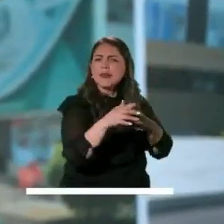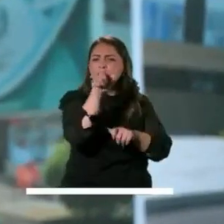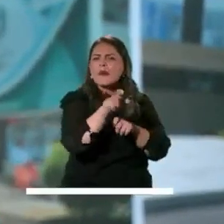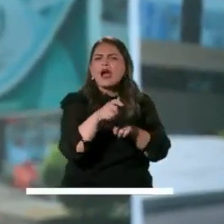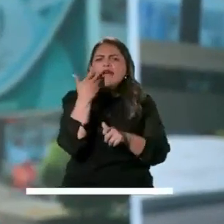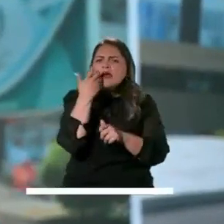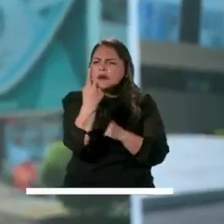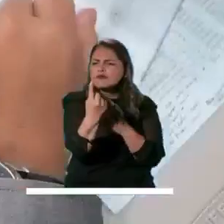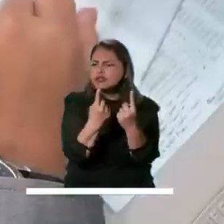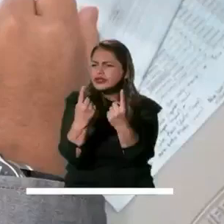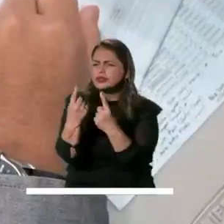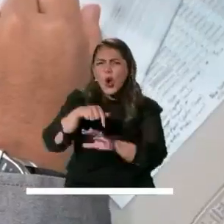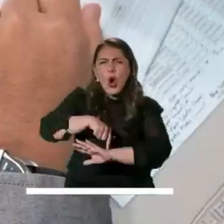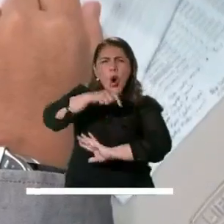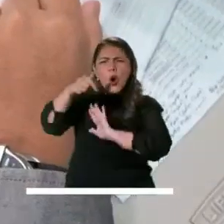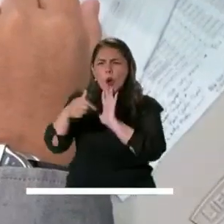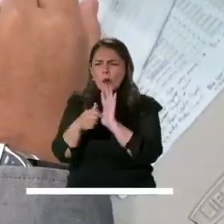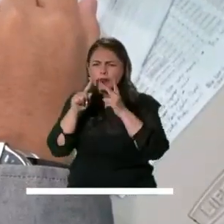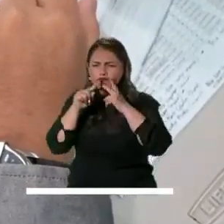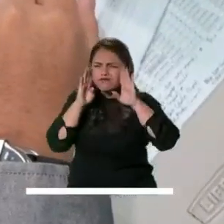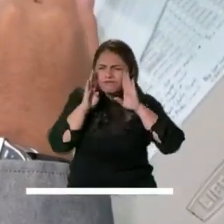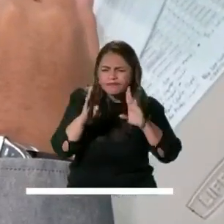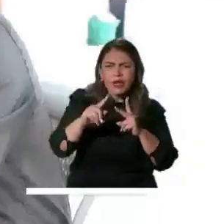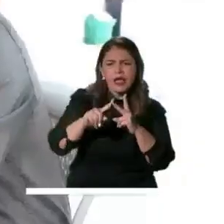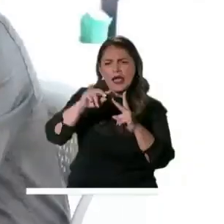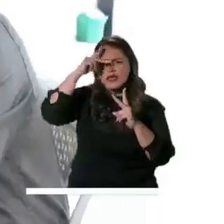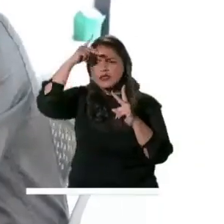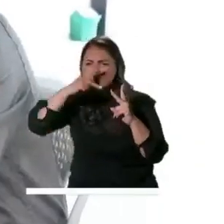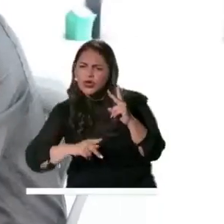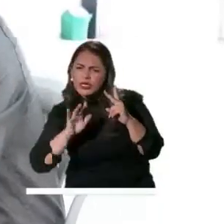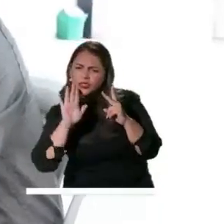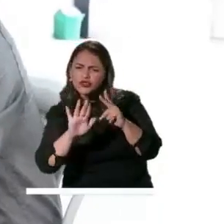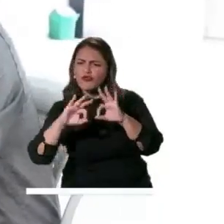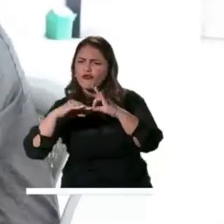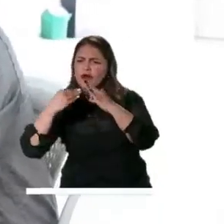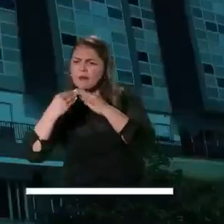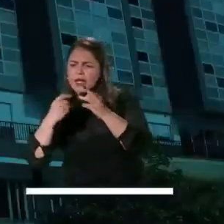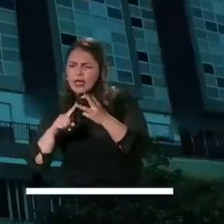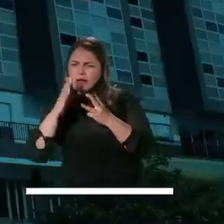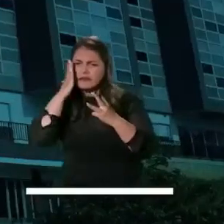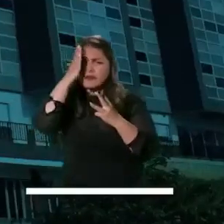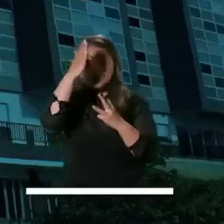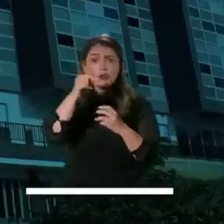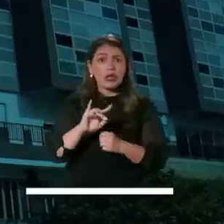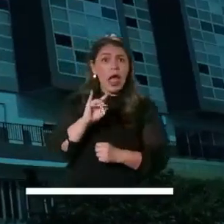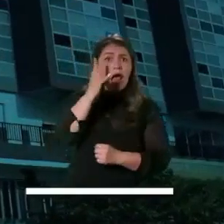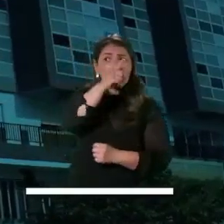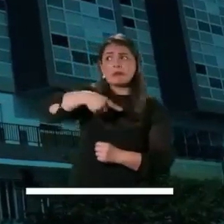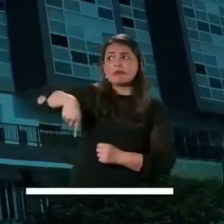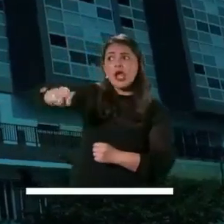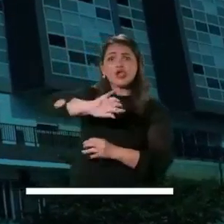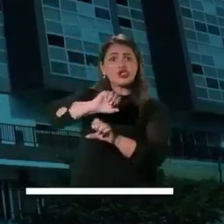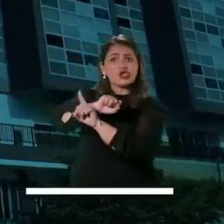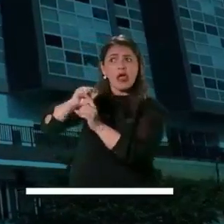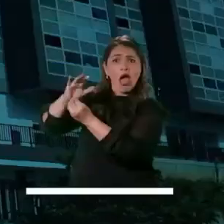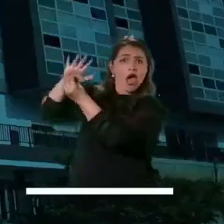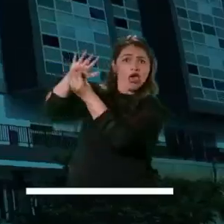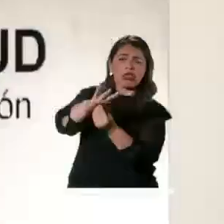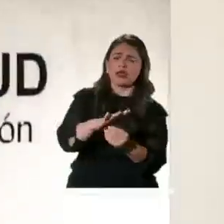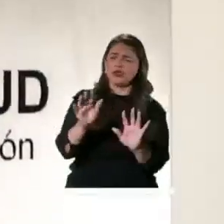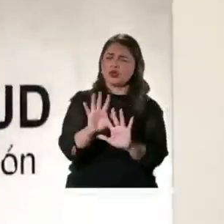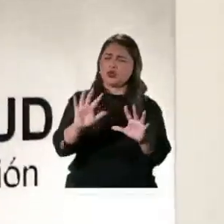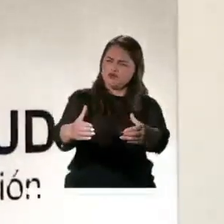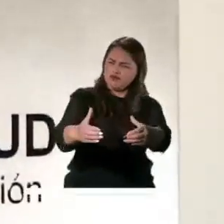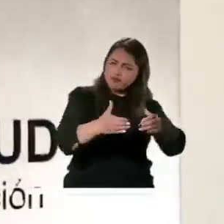manera integral, con una historia, una familia, un futuro y que estén libres de estigmas. I